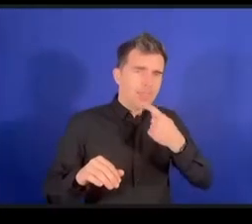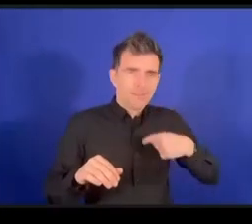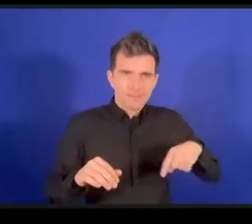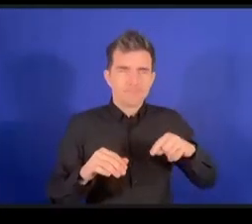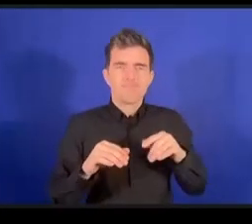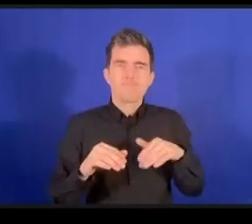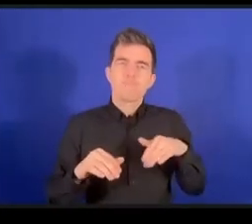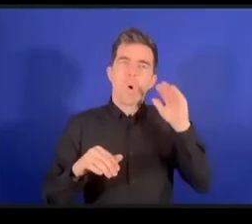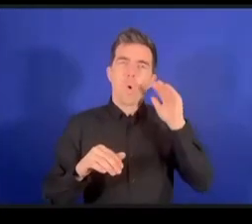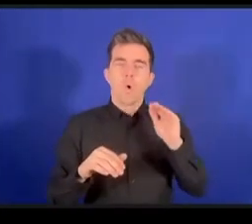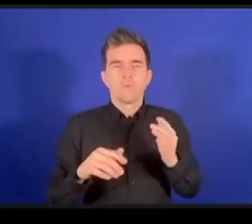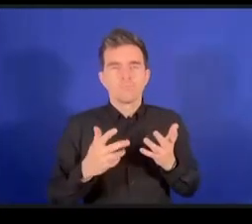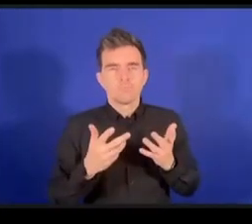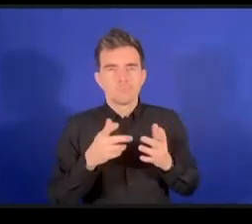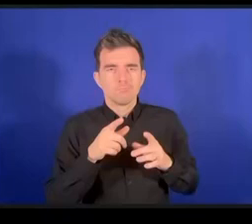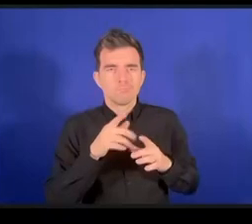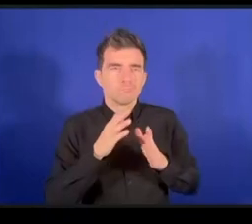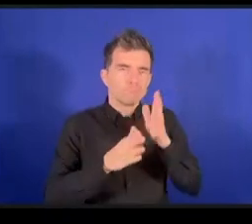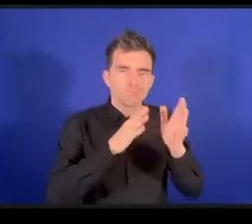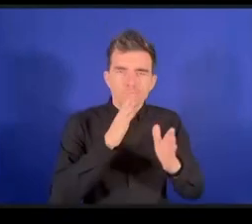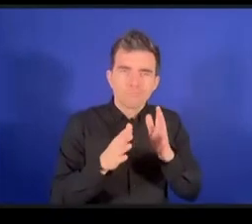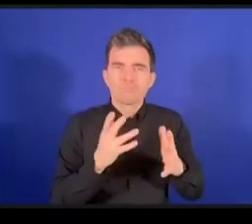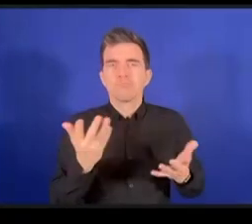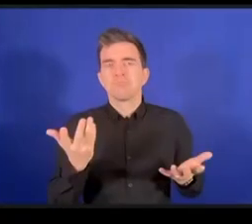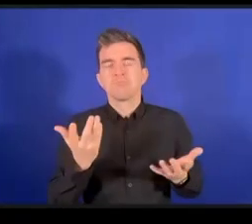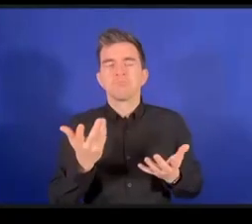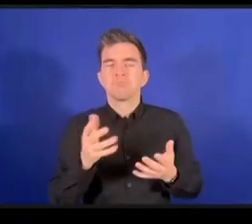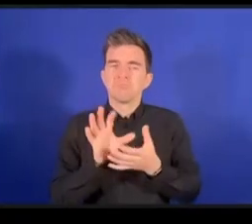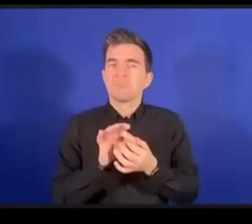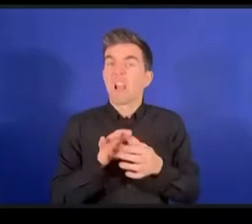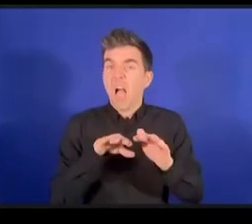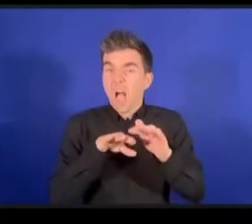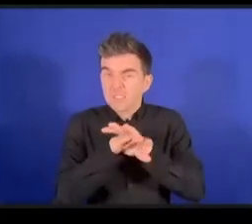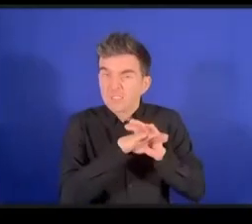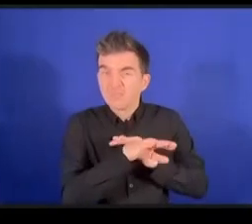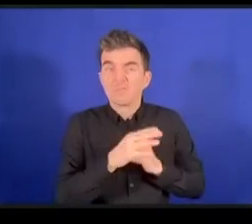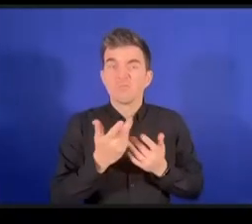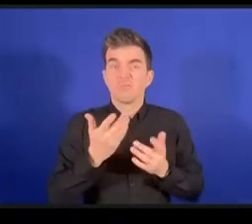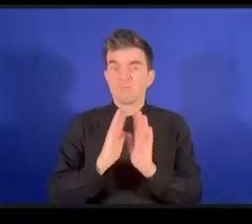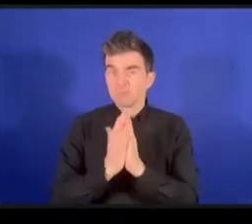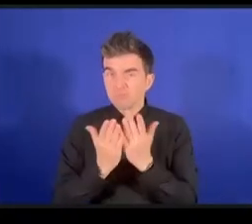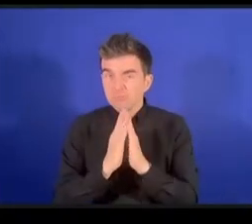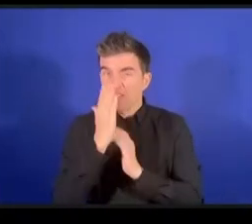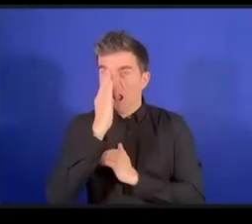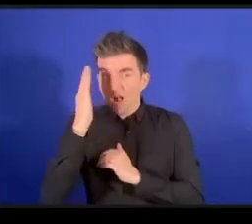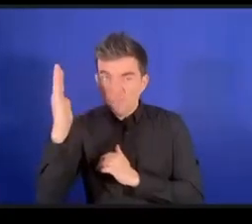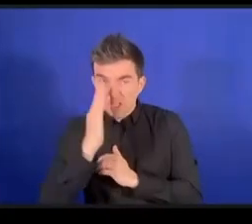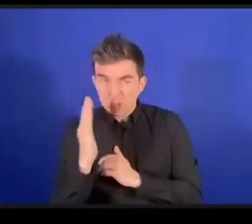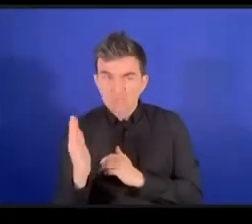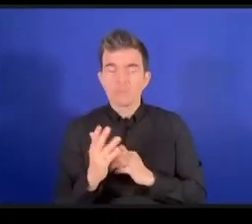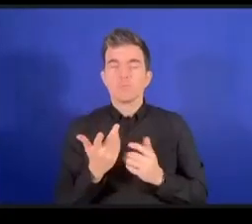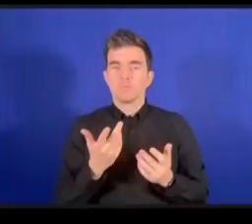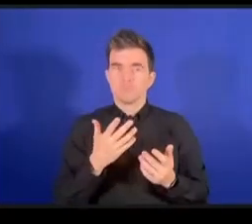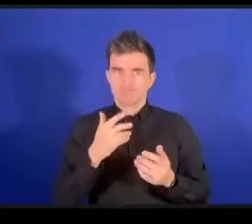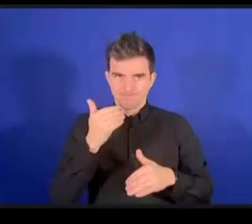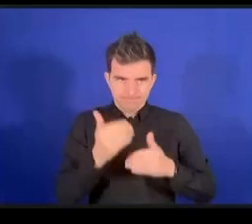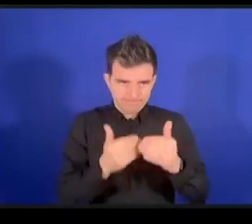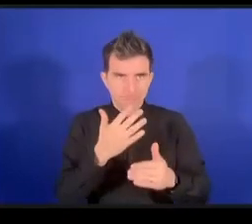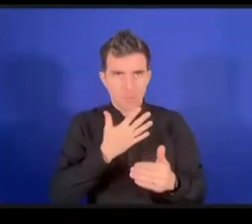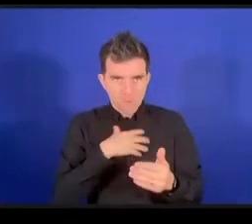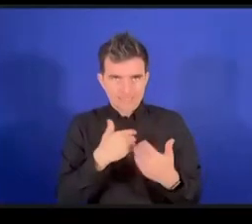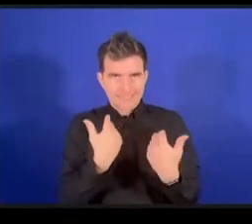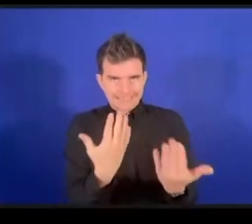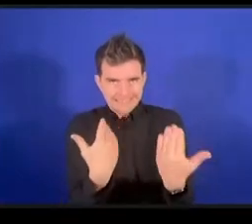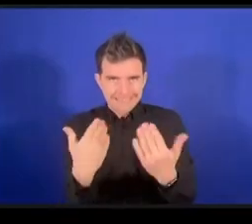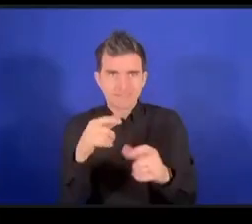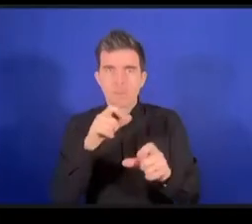practicing giving people access who otherwise wouldn't have access to the internet. But maybe, Marcus, you want to add